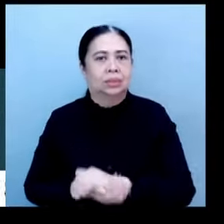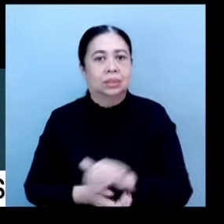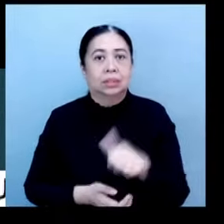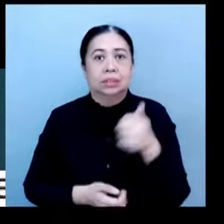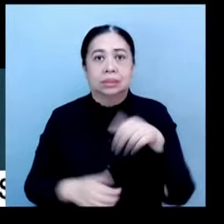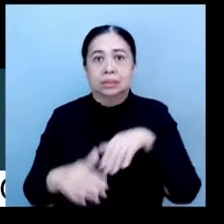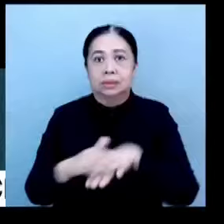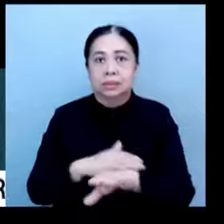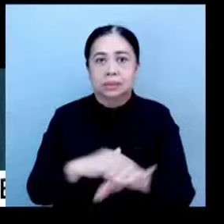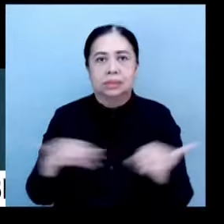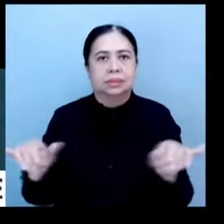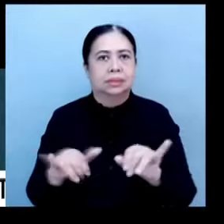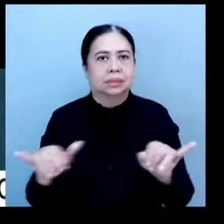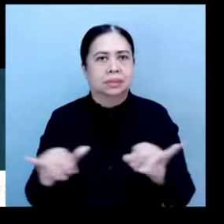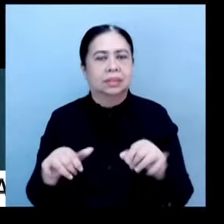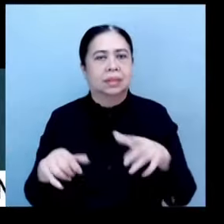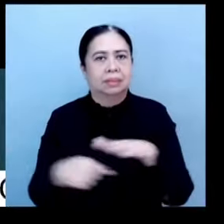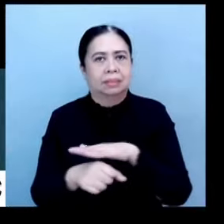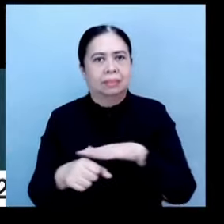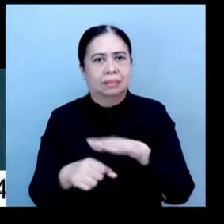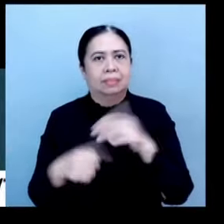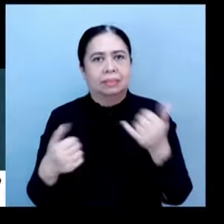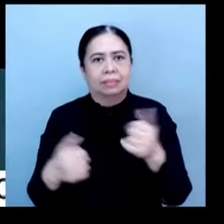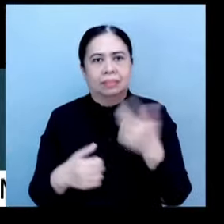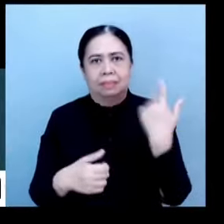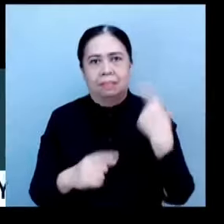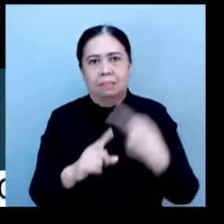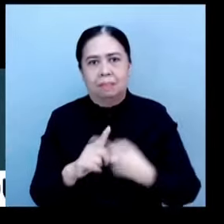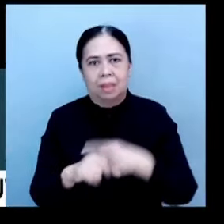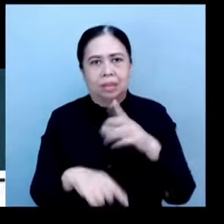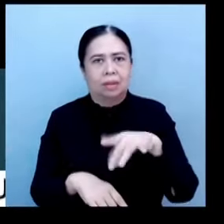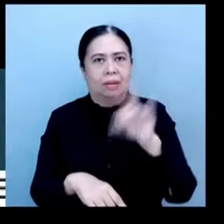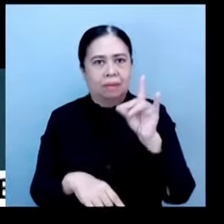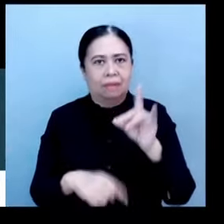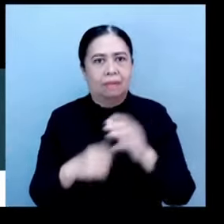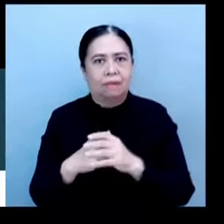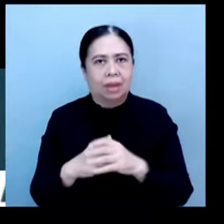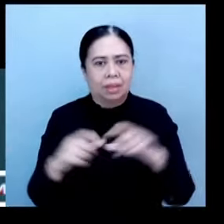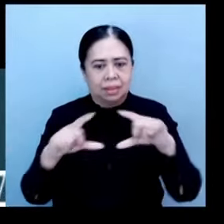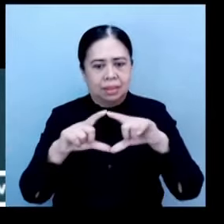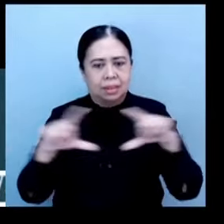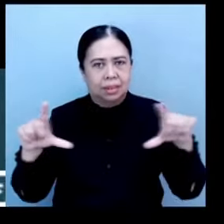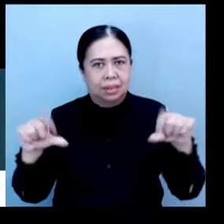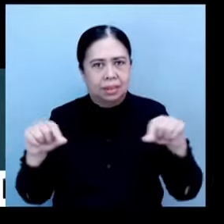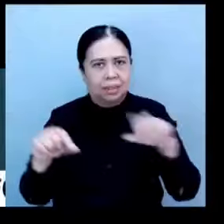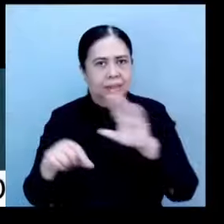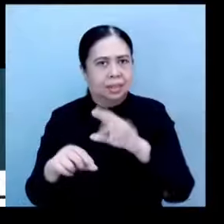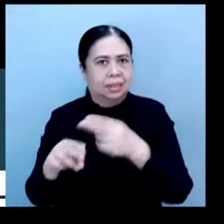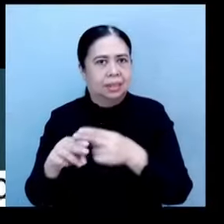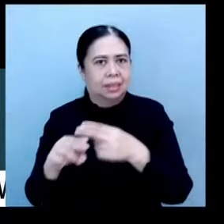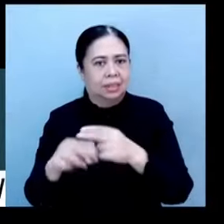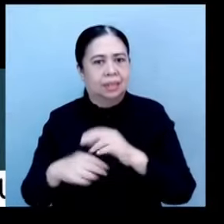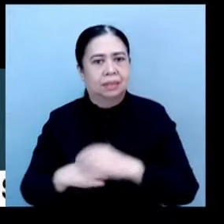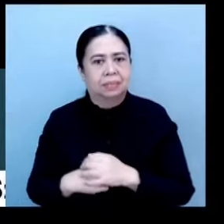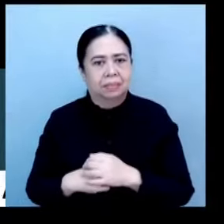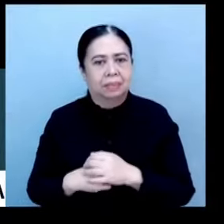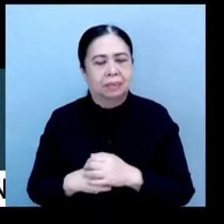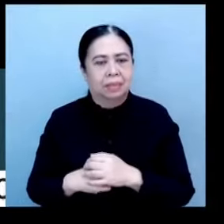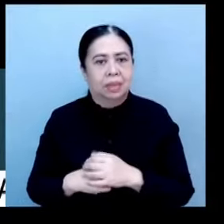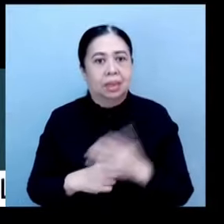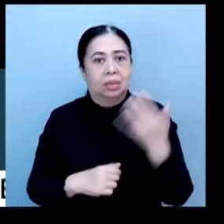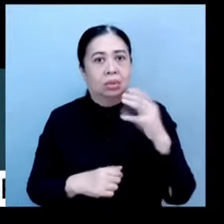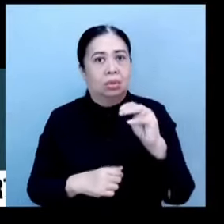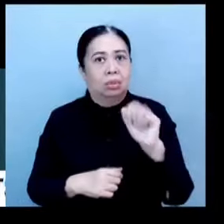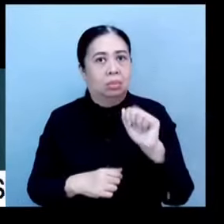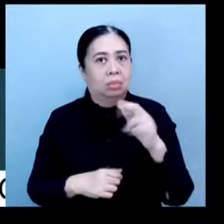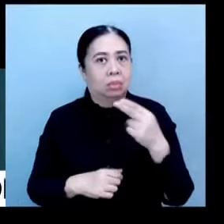conducted on the same compound earlier this month, where they found a billing statement under Guo's name. During the March raid,